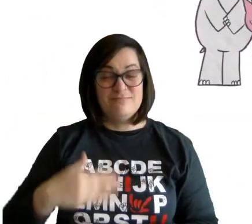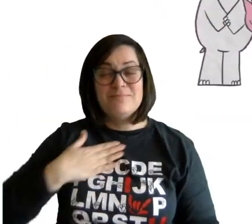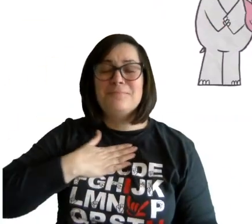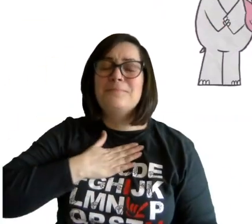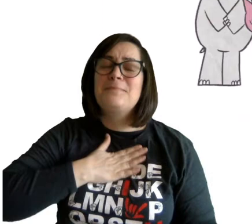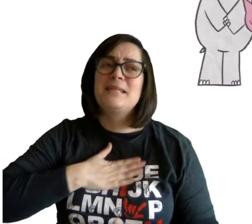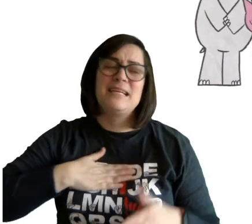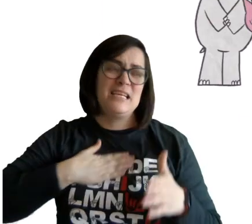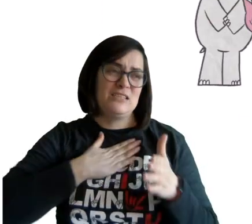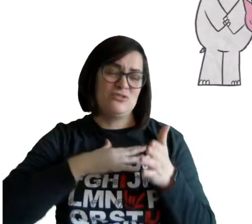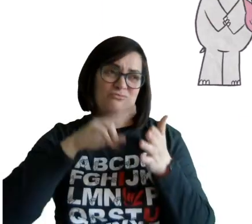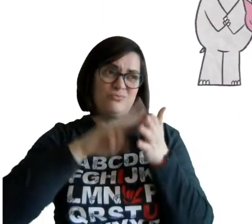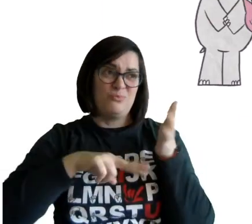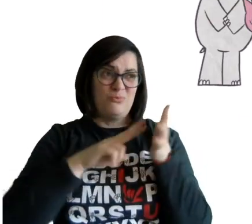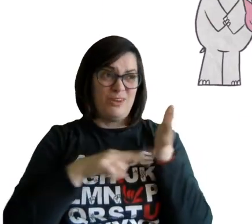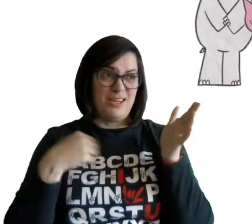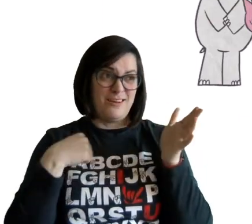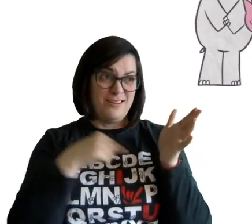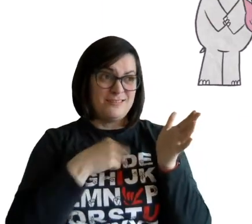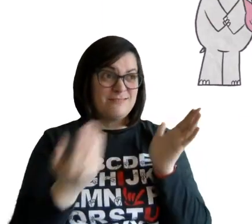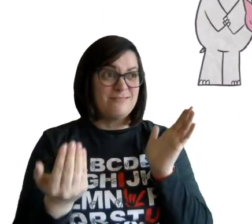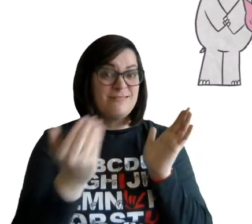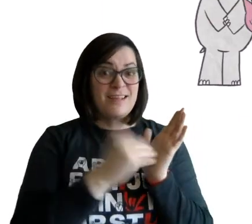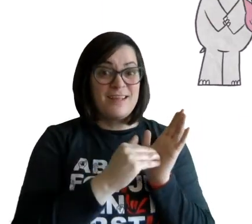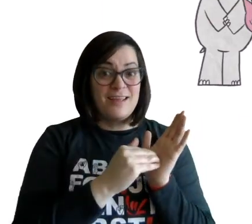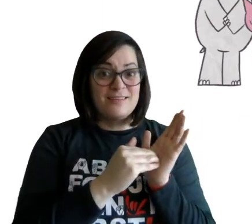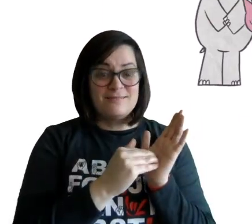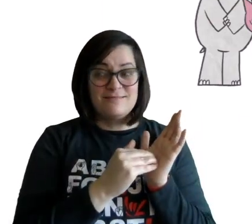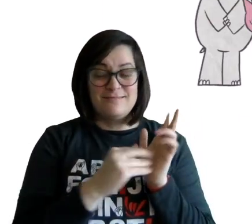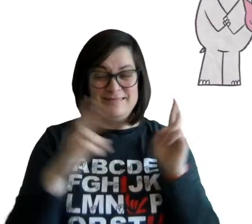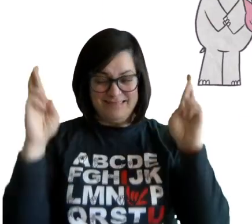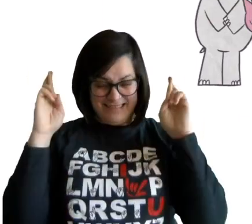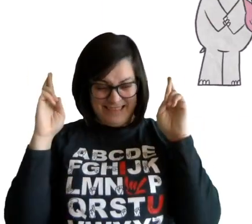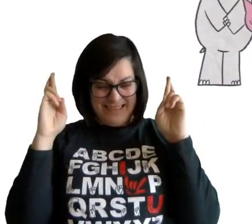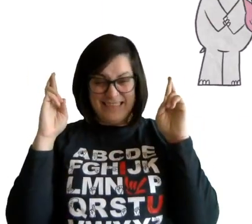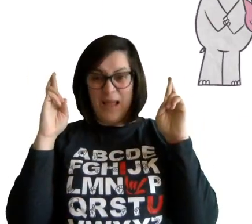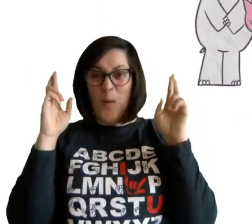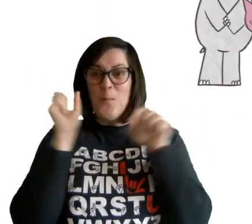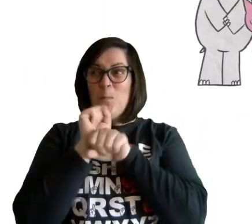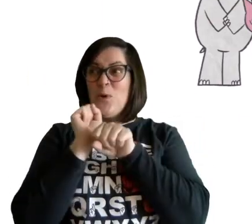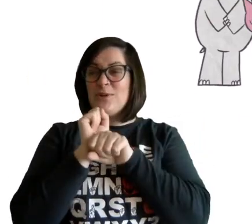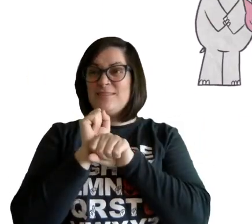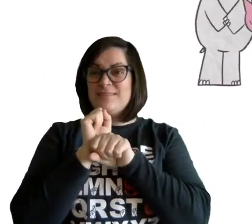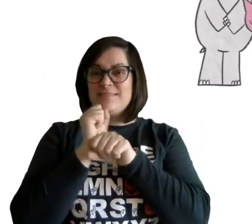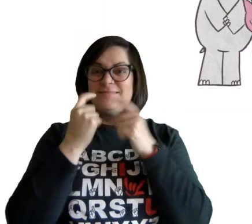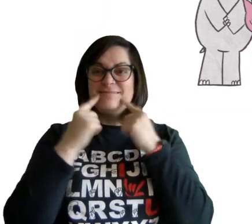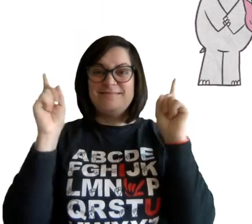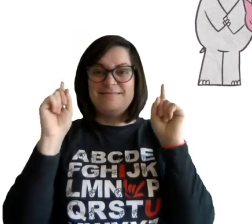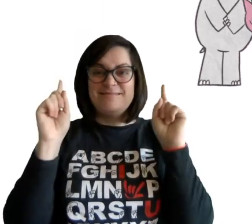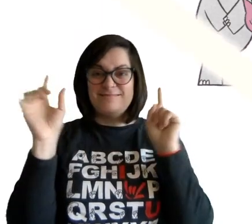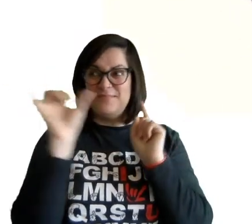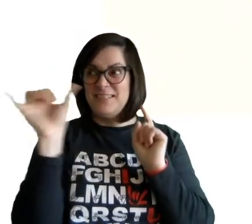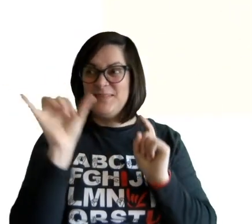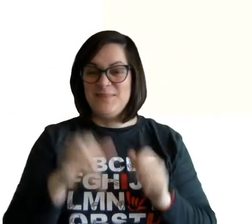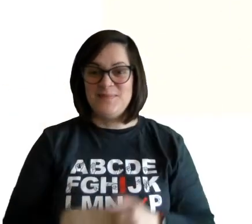Hello, will you please read us again? I hope this works. Me too.